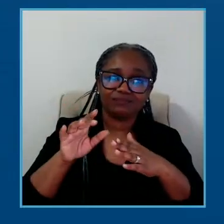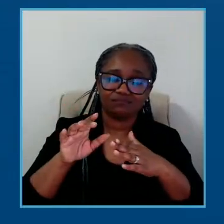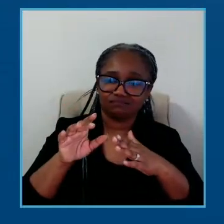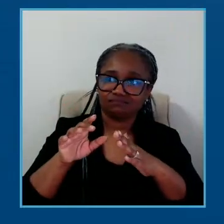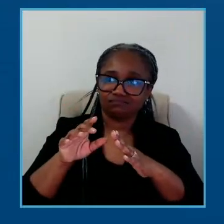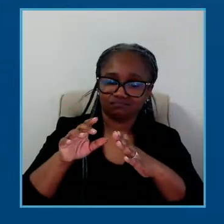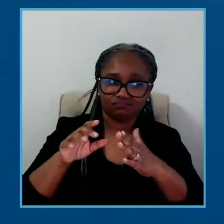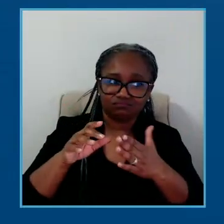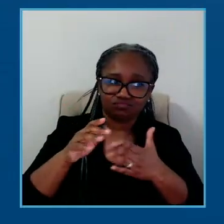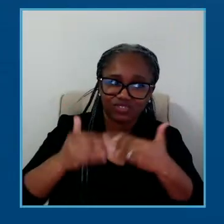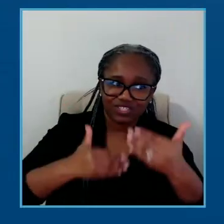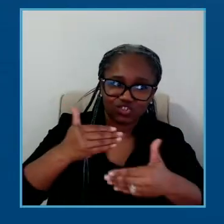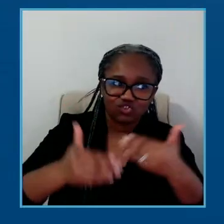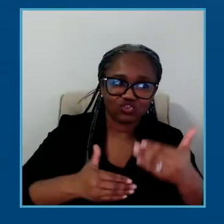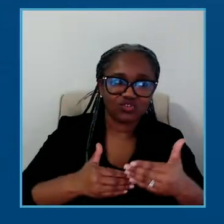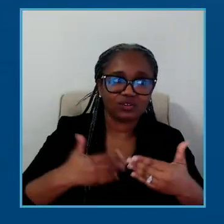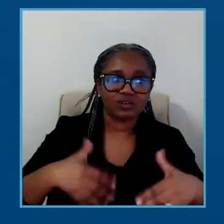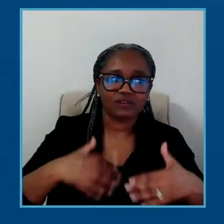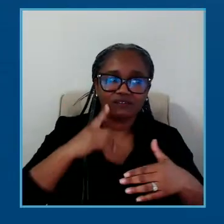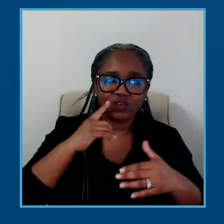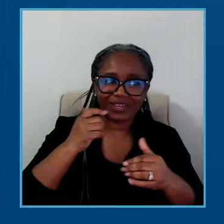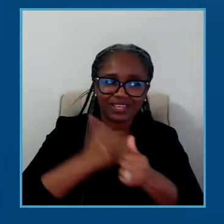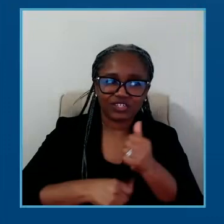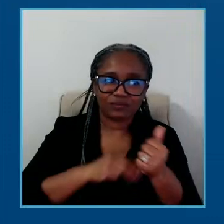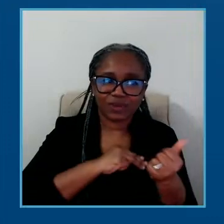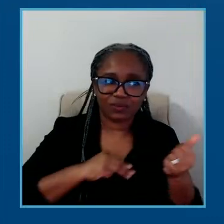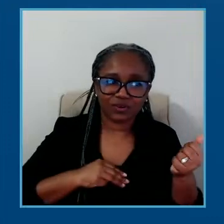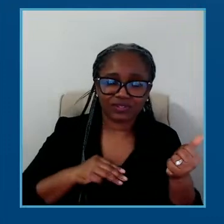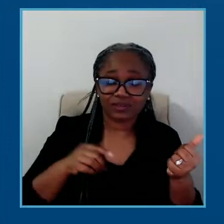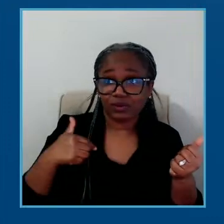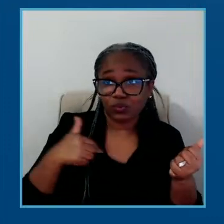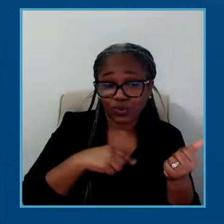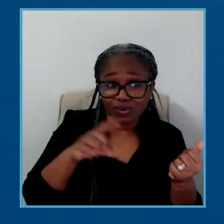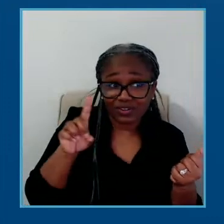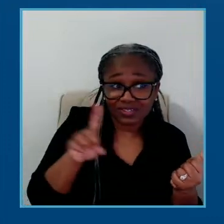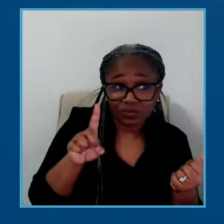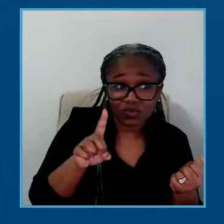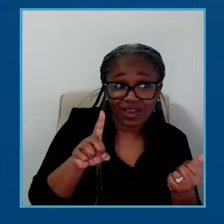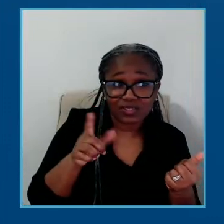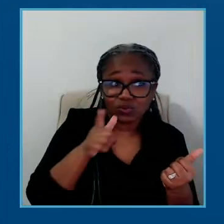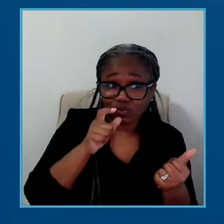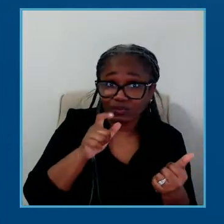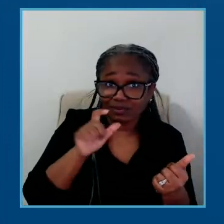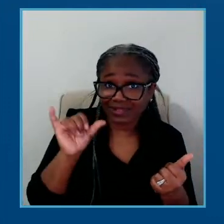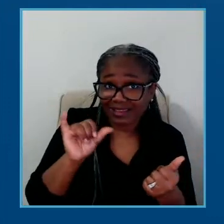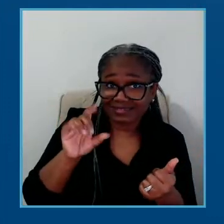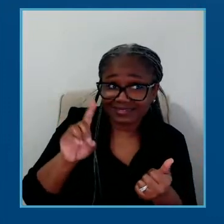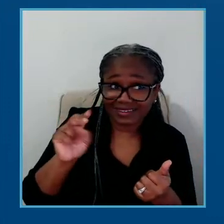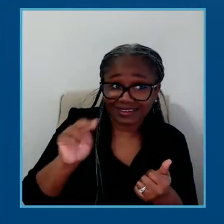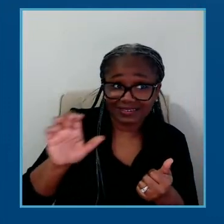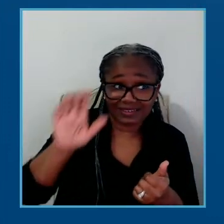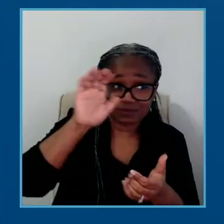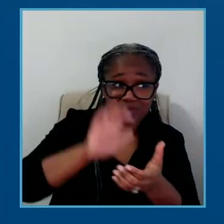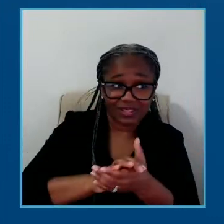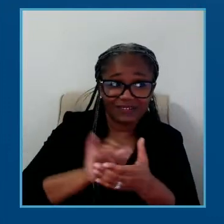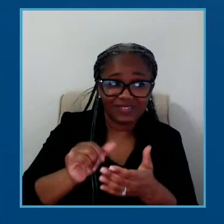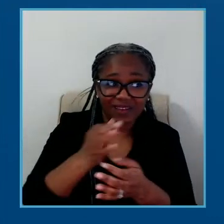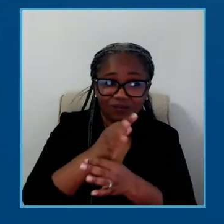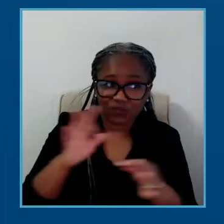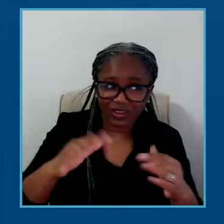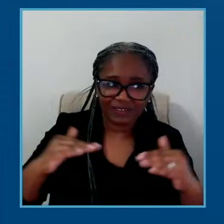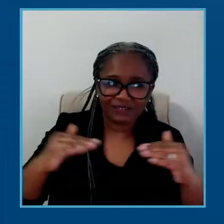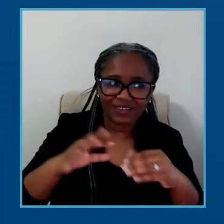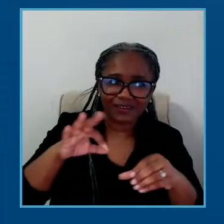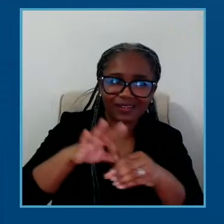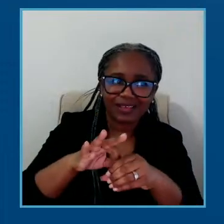fair elections are the bedrock of our democracy, and on behalf of the challenging party, I urge the committee